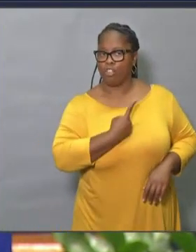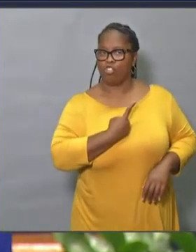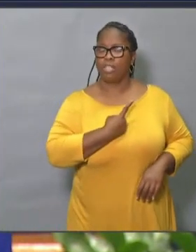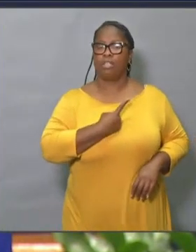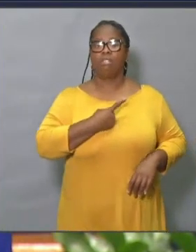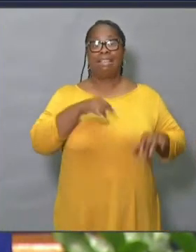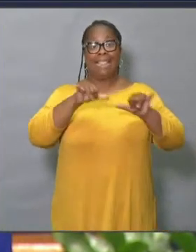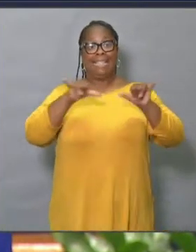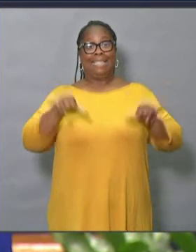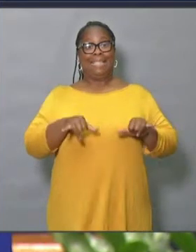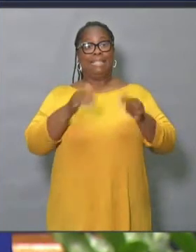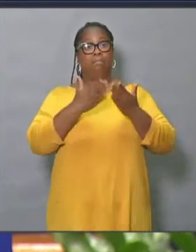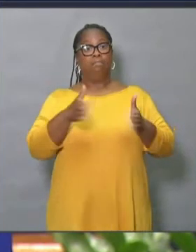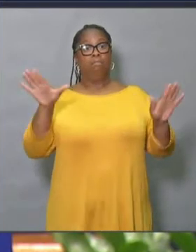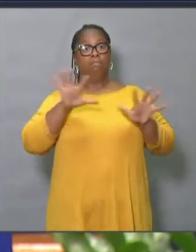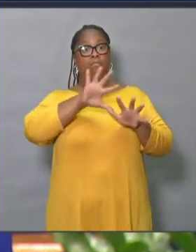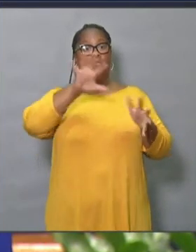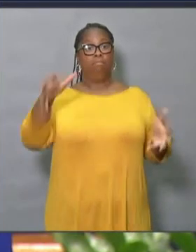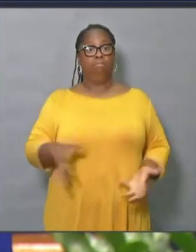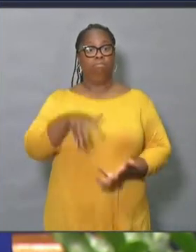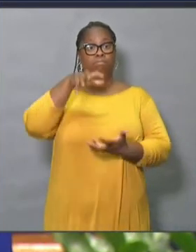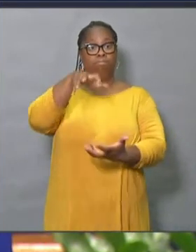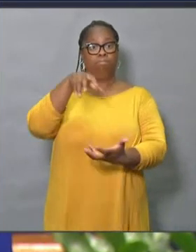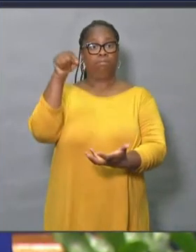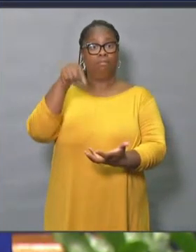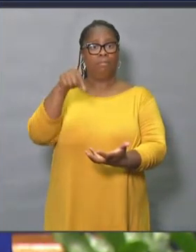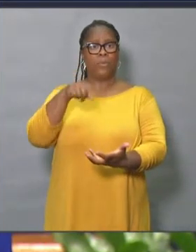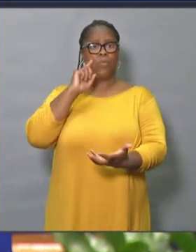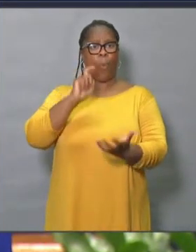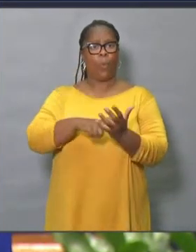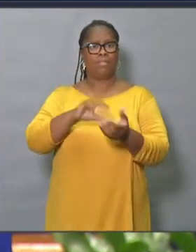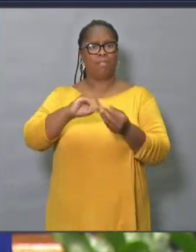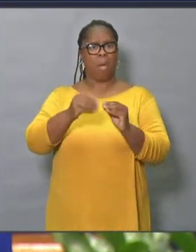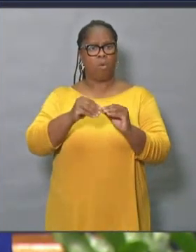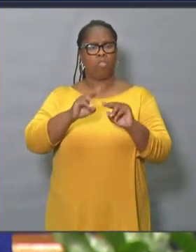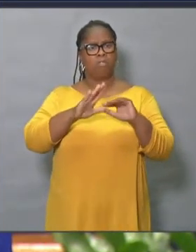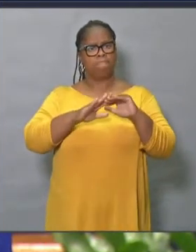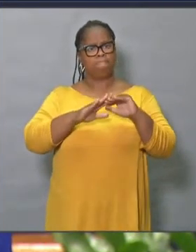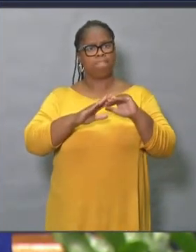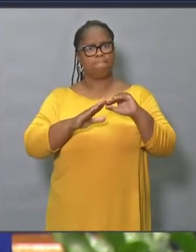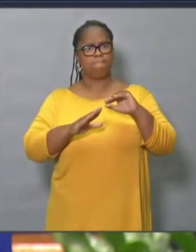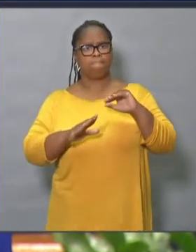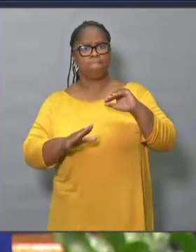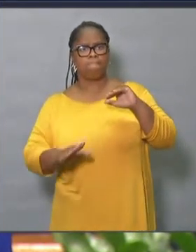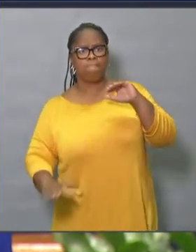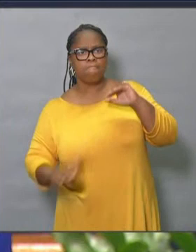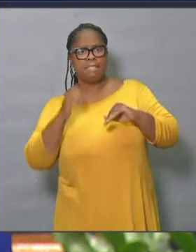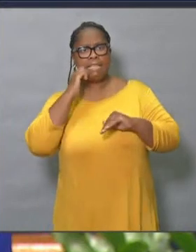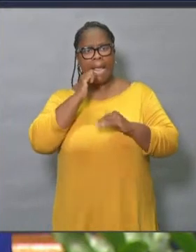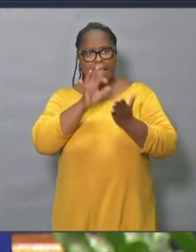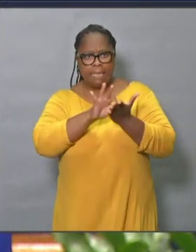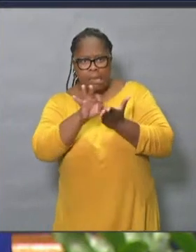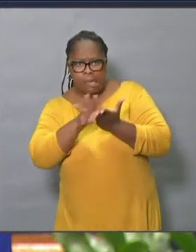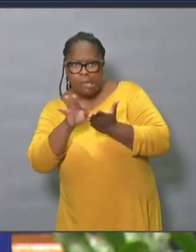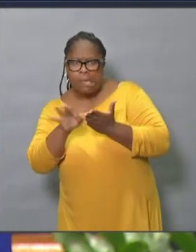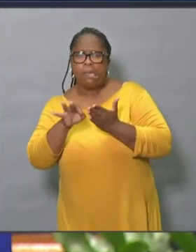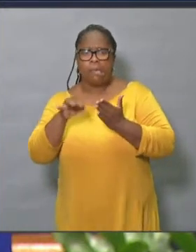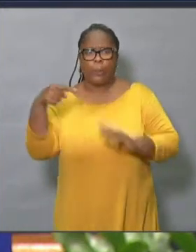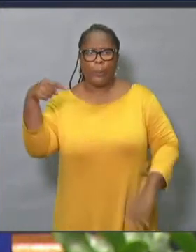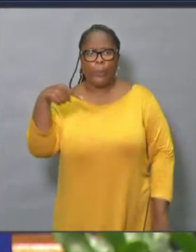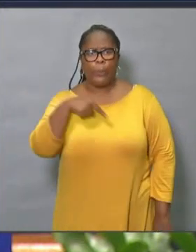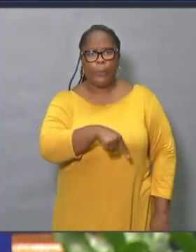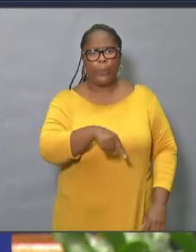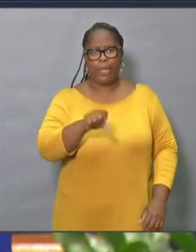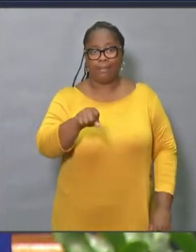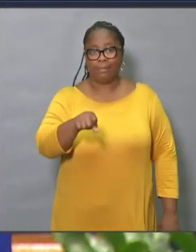the system as a whole, no, we've actually seen a decrease in sort of the daily census. I do want to note a couple of